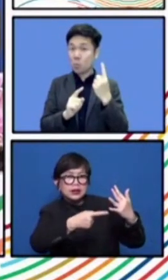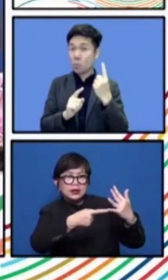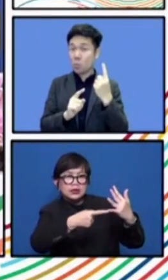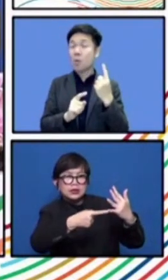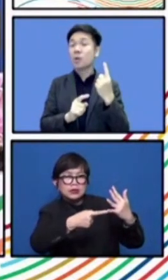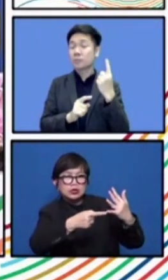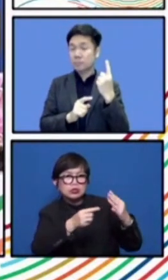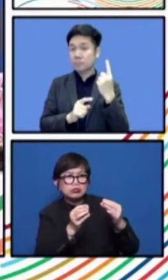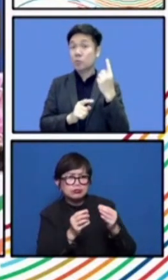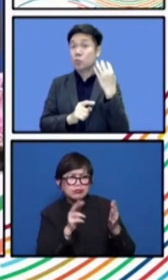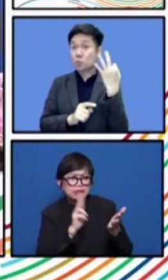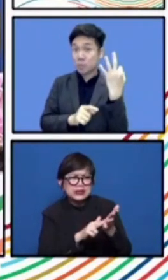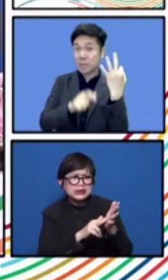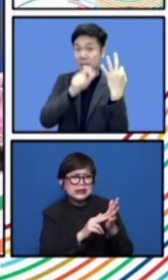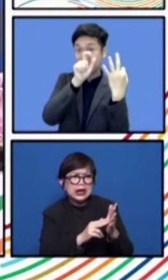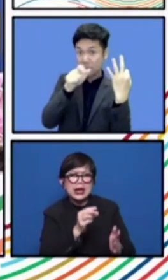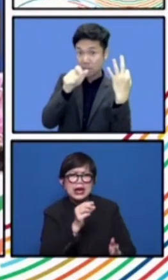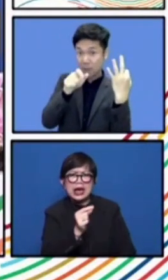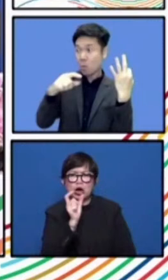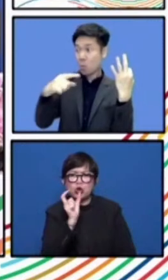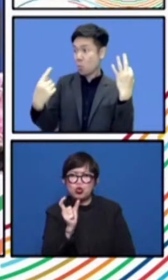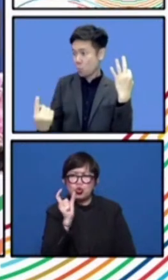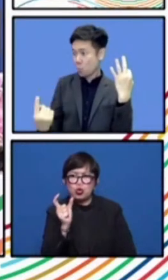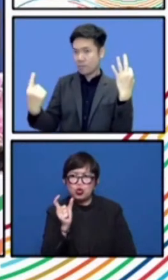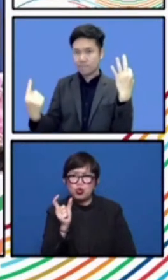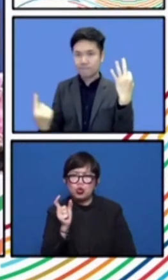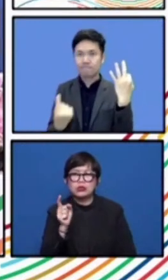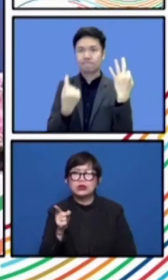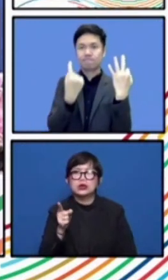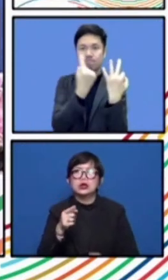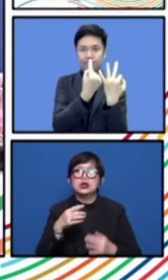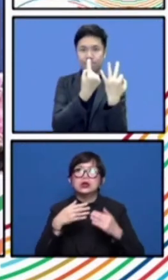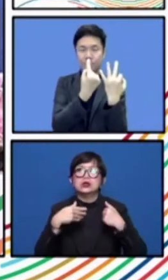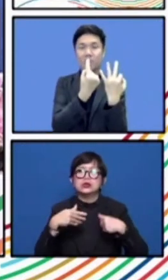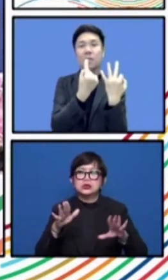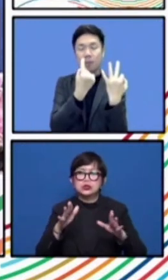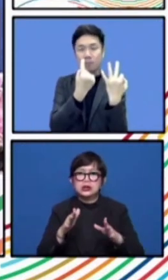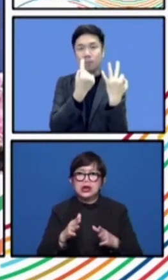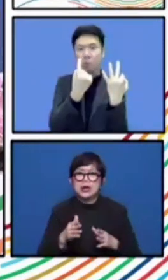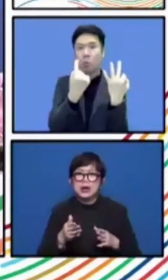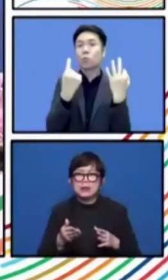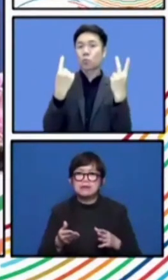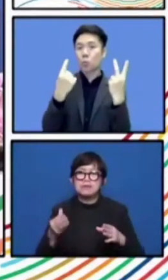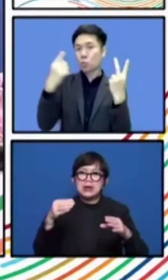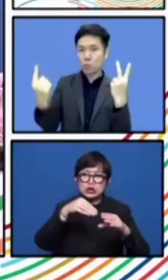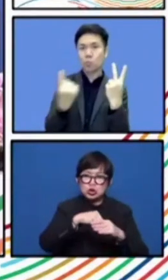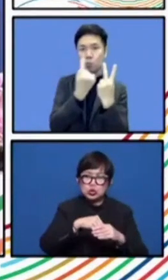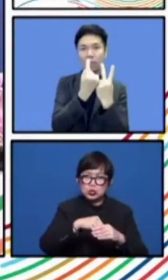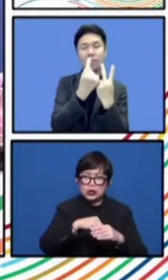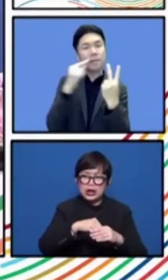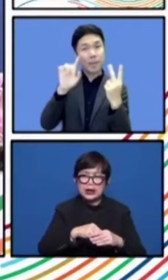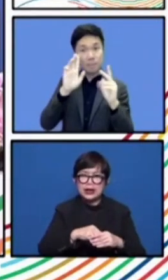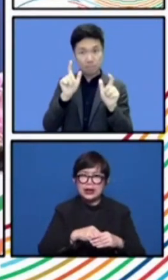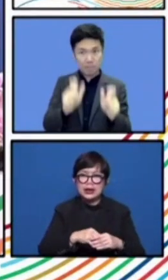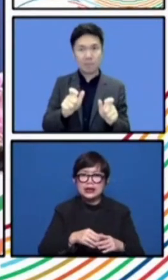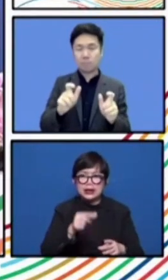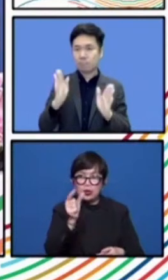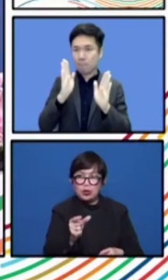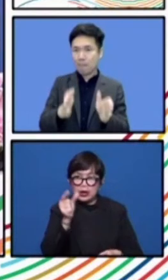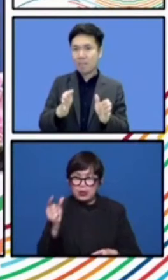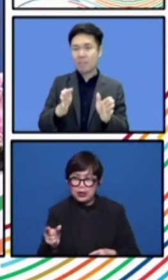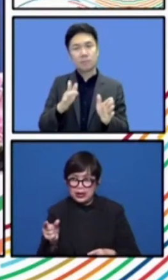people who are affected by such law so we have been exercising such a provision very